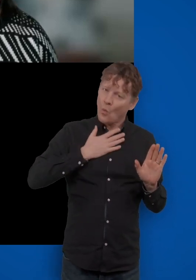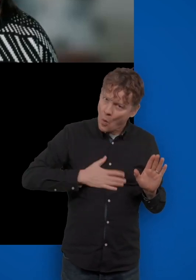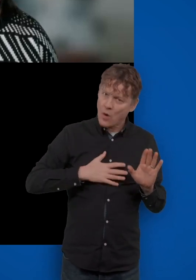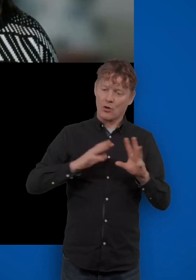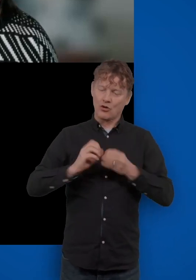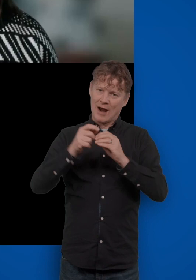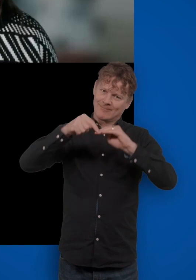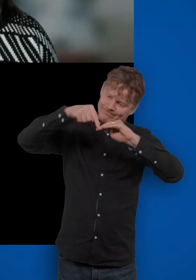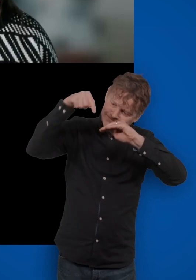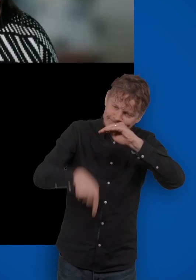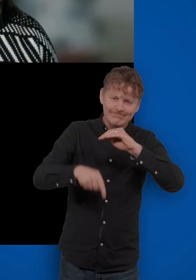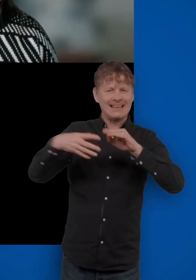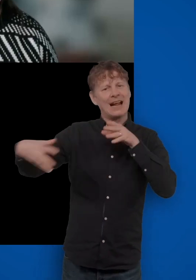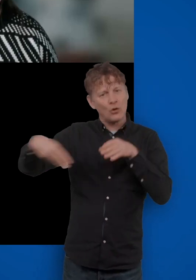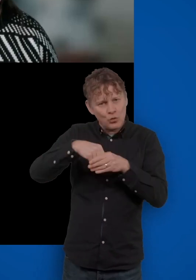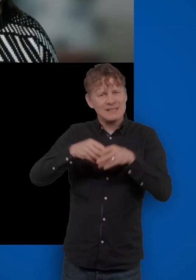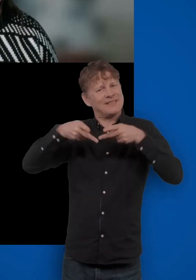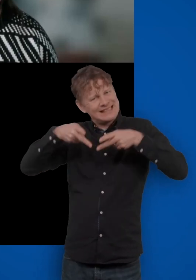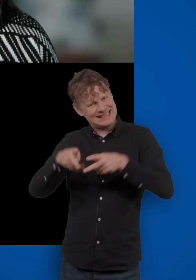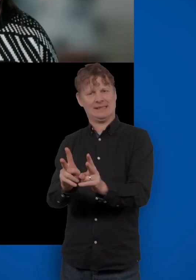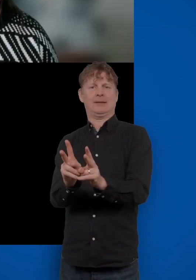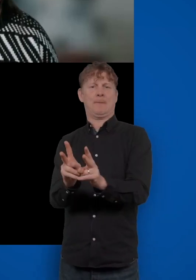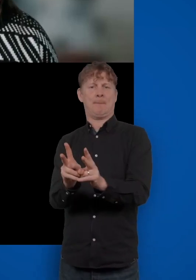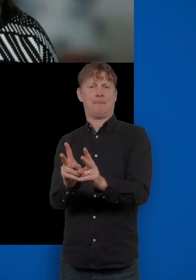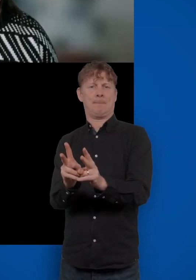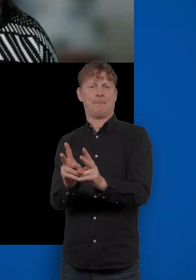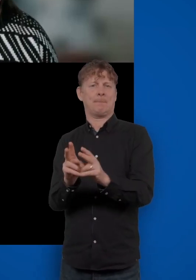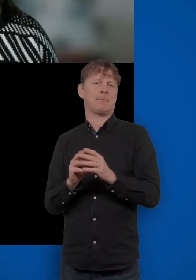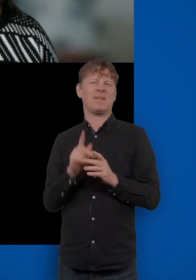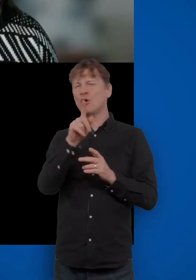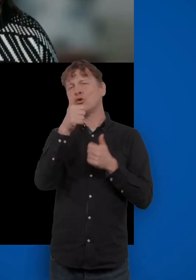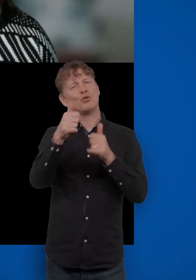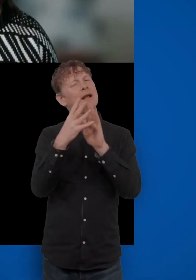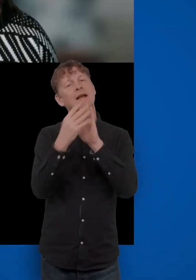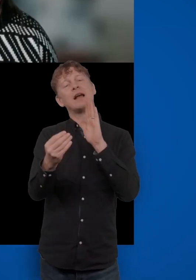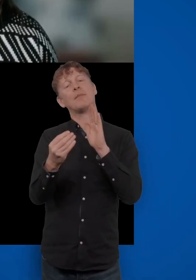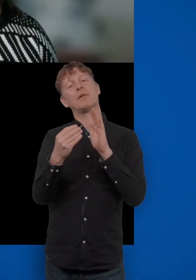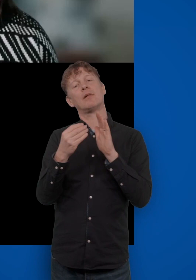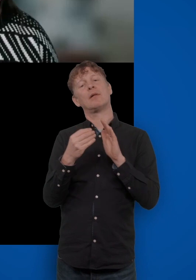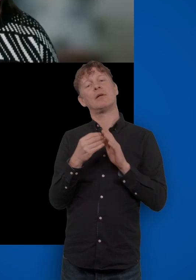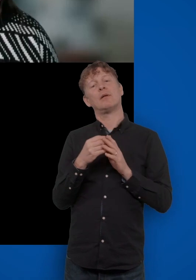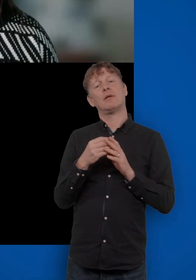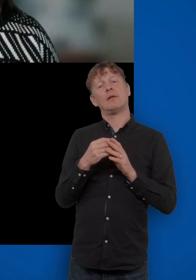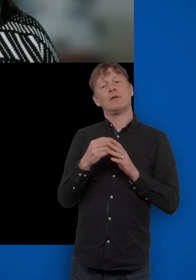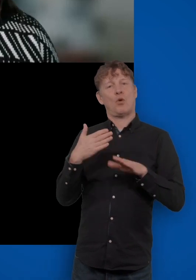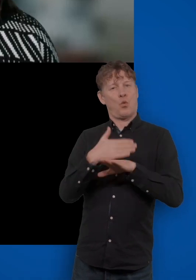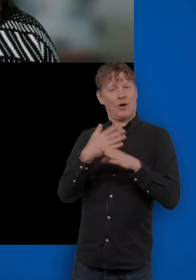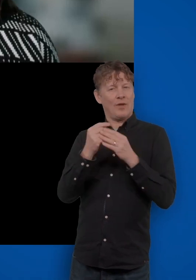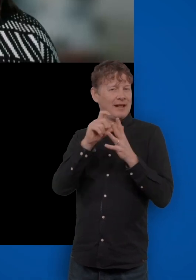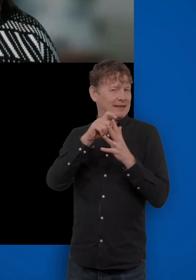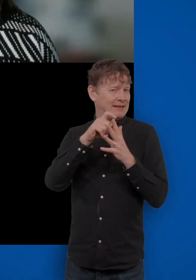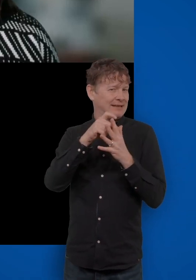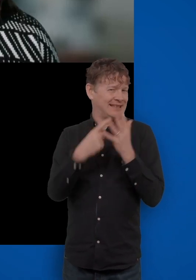create inclusive systems. We want to try and design. So there's a good example from sort of working